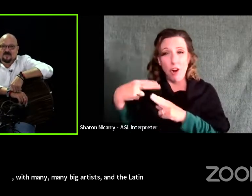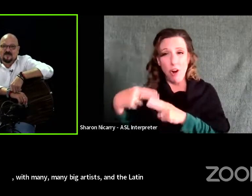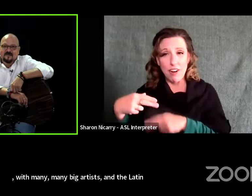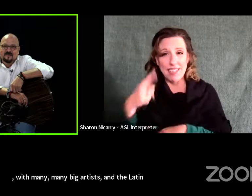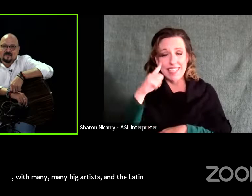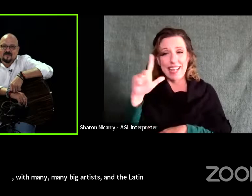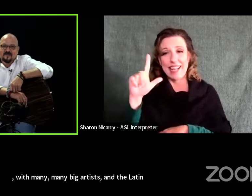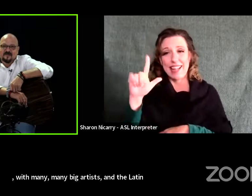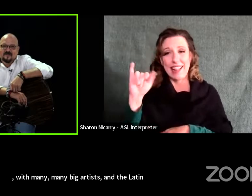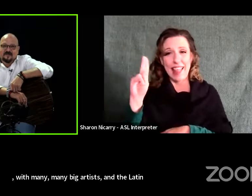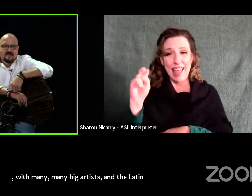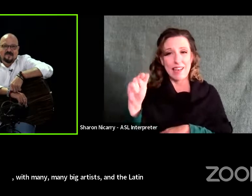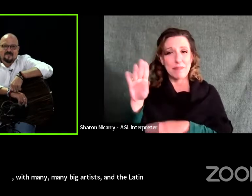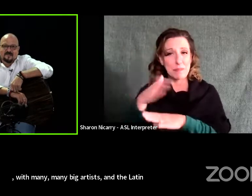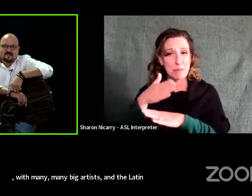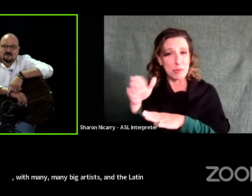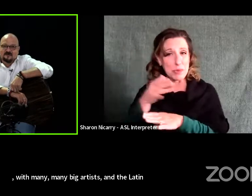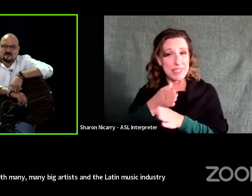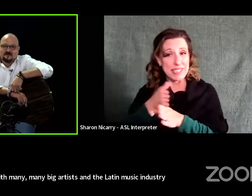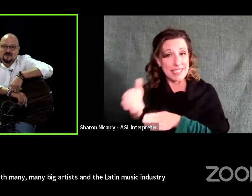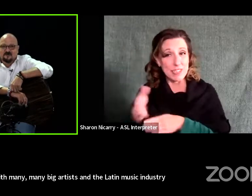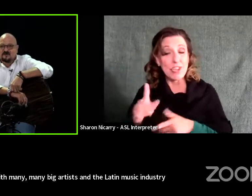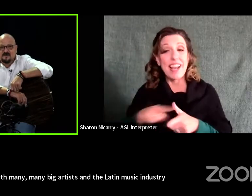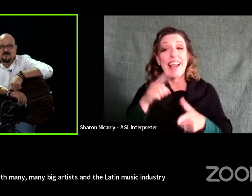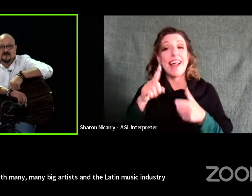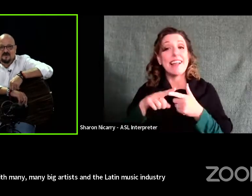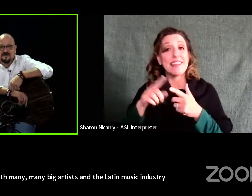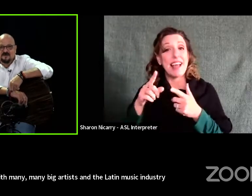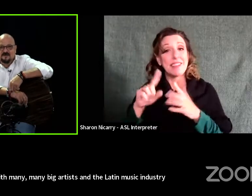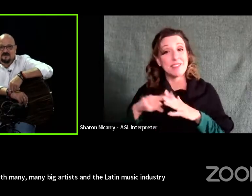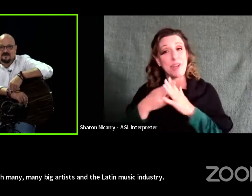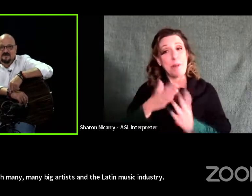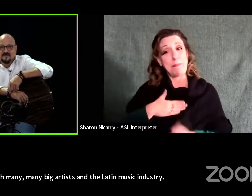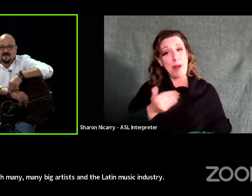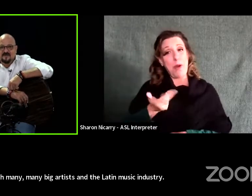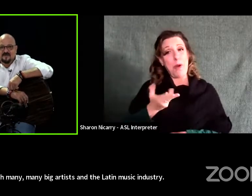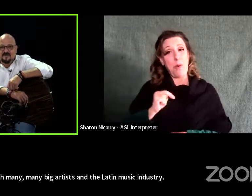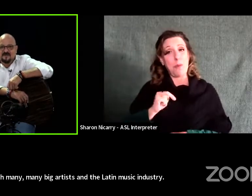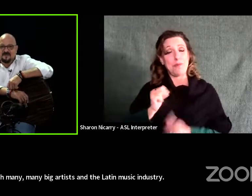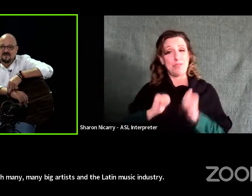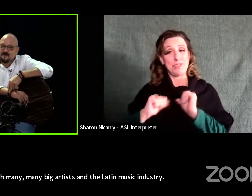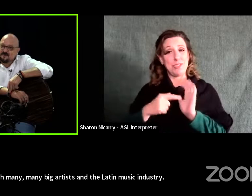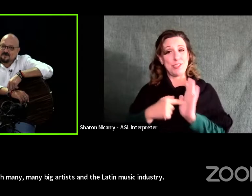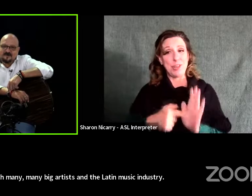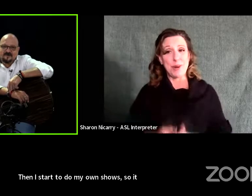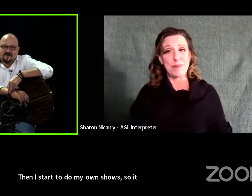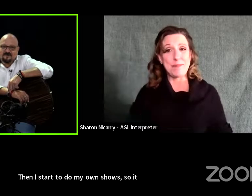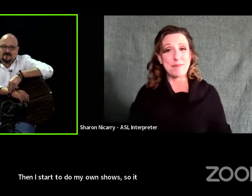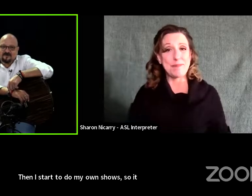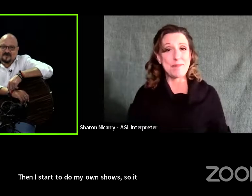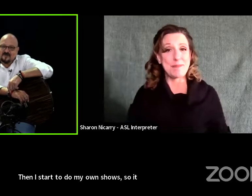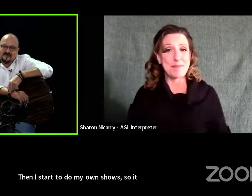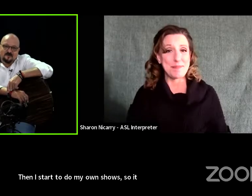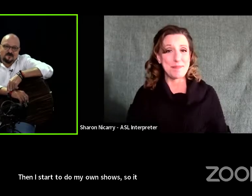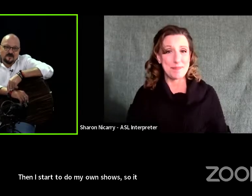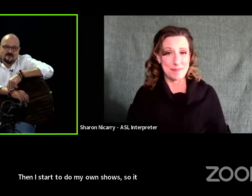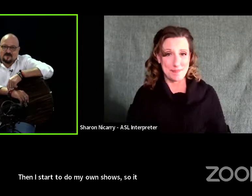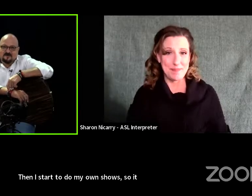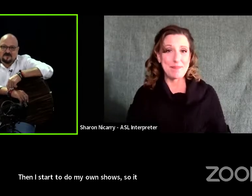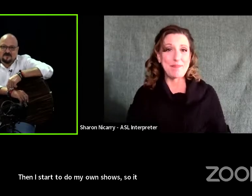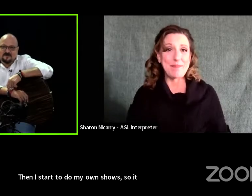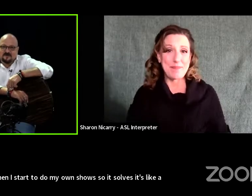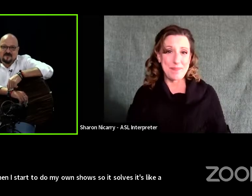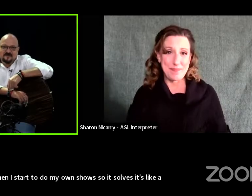industry. And then I start to do my own shows. So it's also, it's a